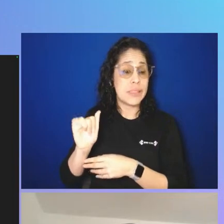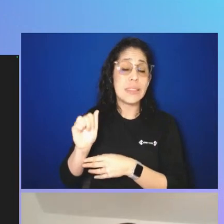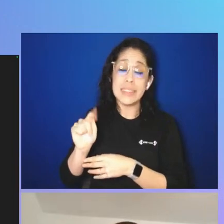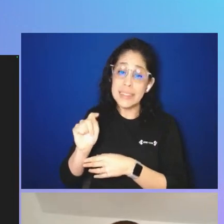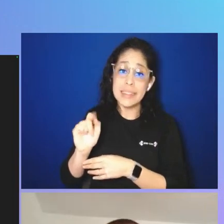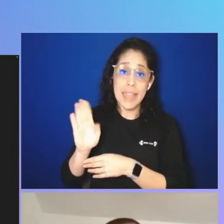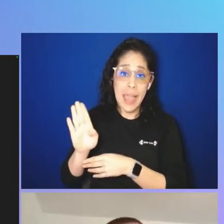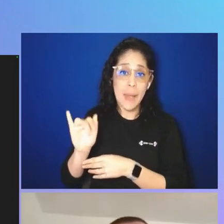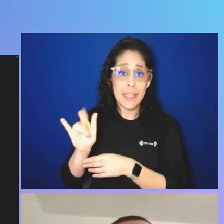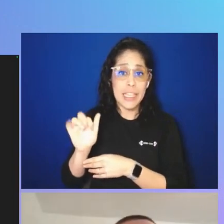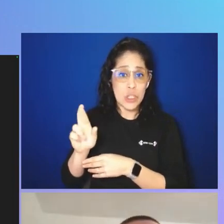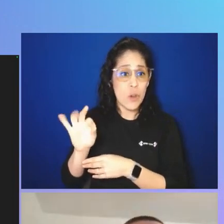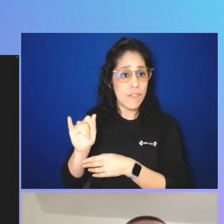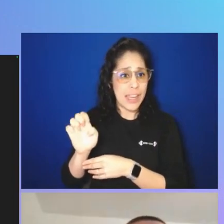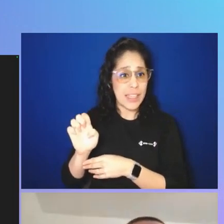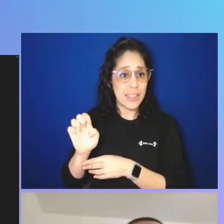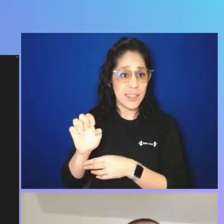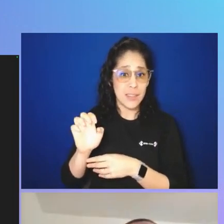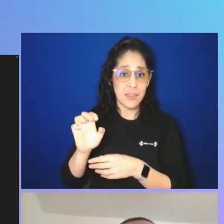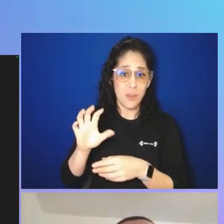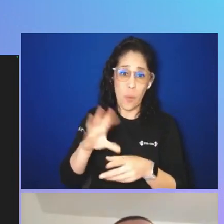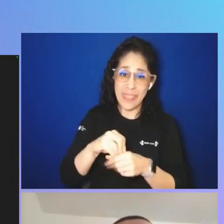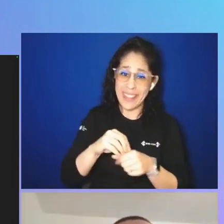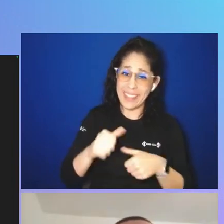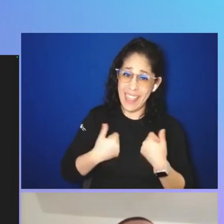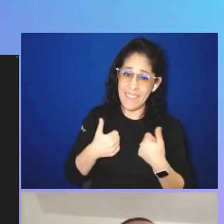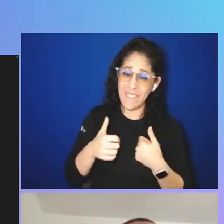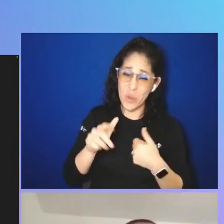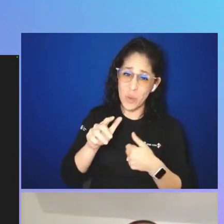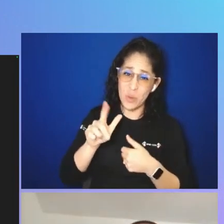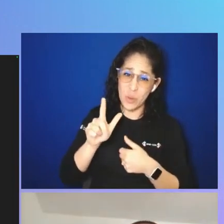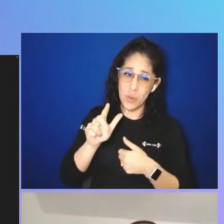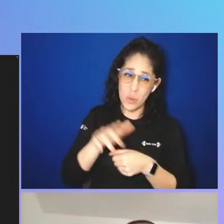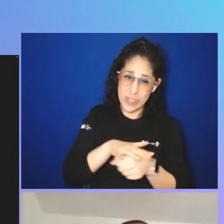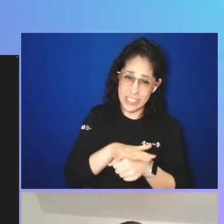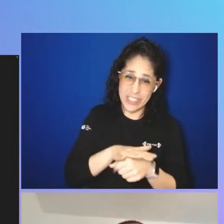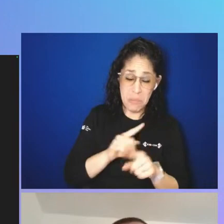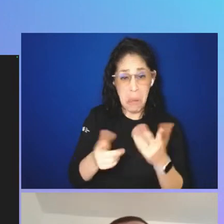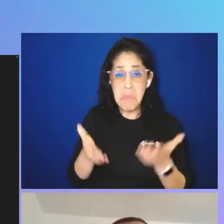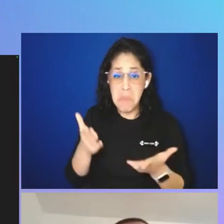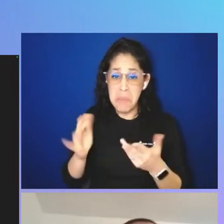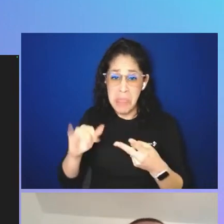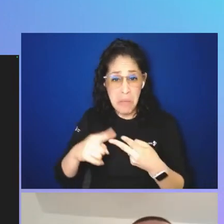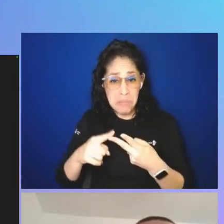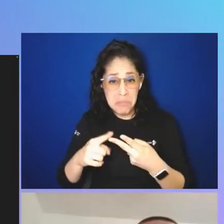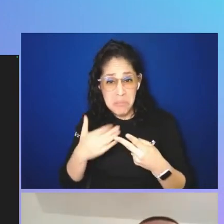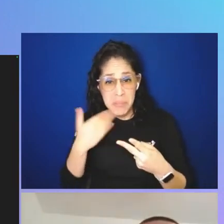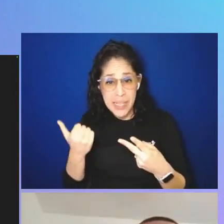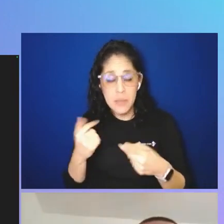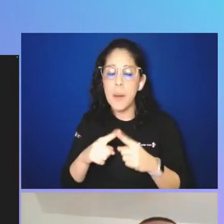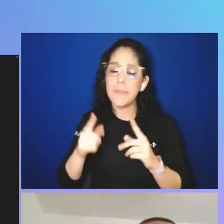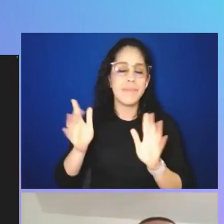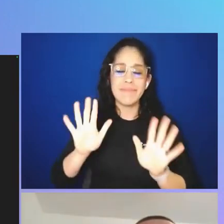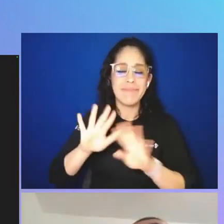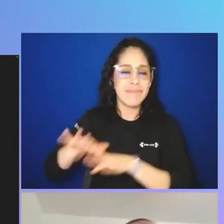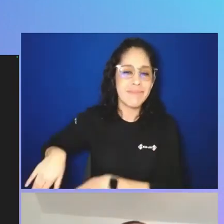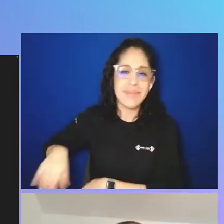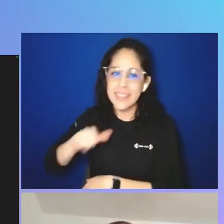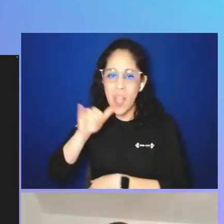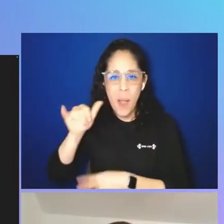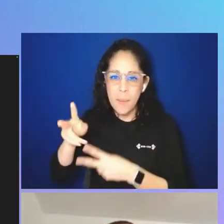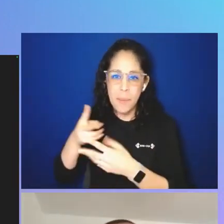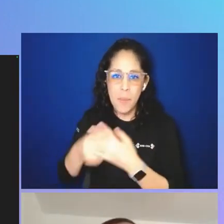in the context. But yeah, for the most part, probably. But it's really this, and that's